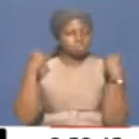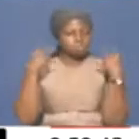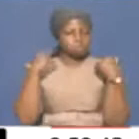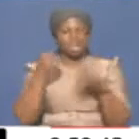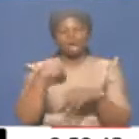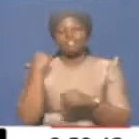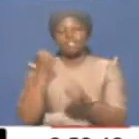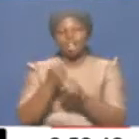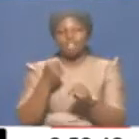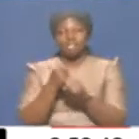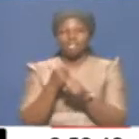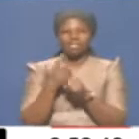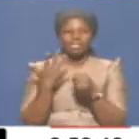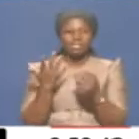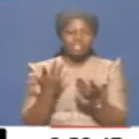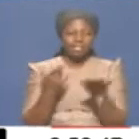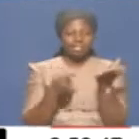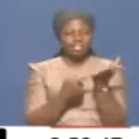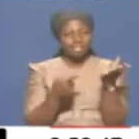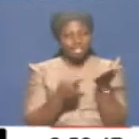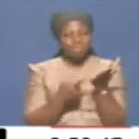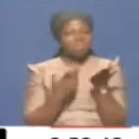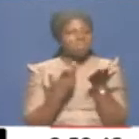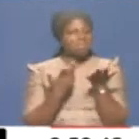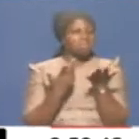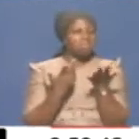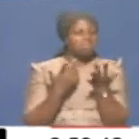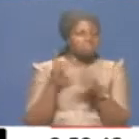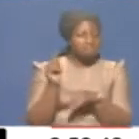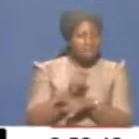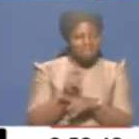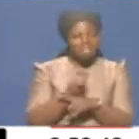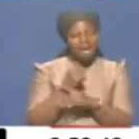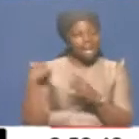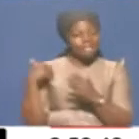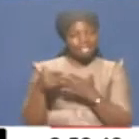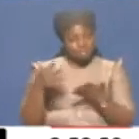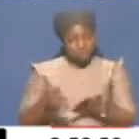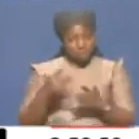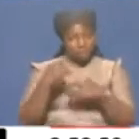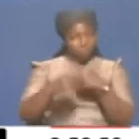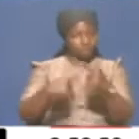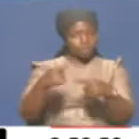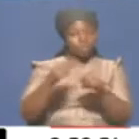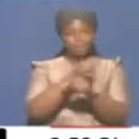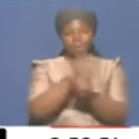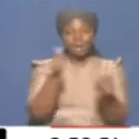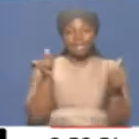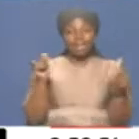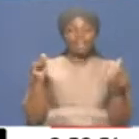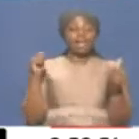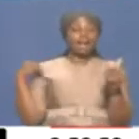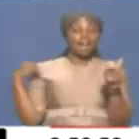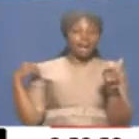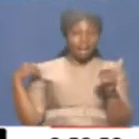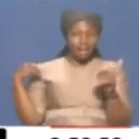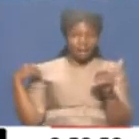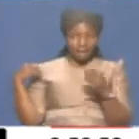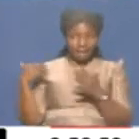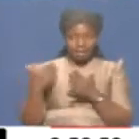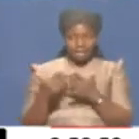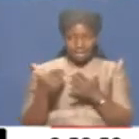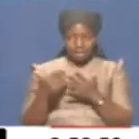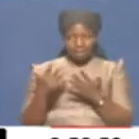ambao ni technical sparring. Paka sasa inakwenda vizuri. Na kufikia